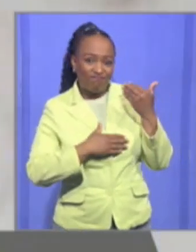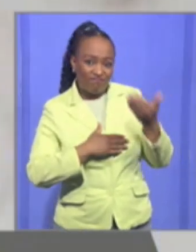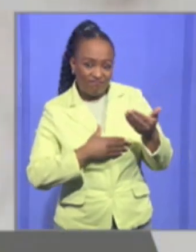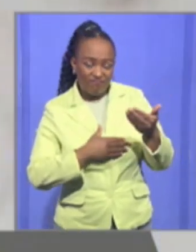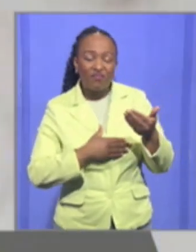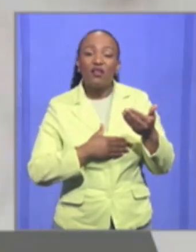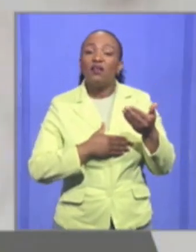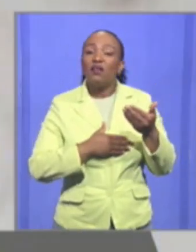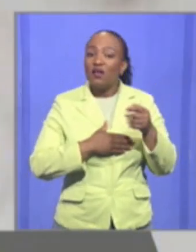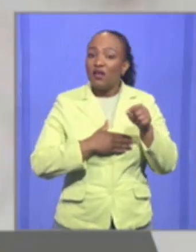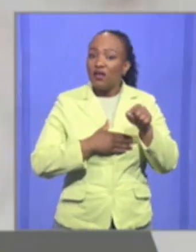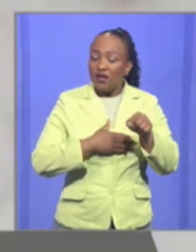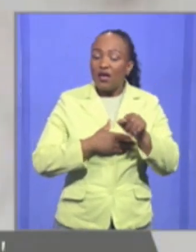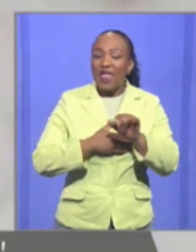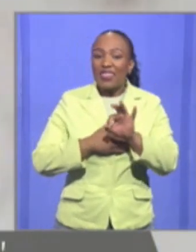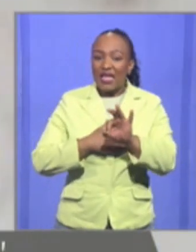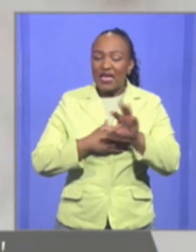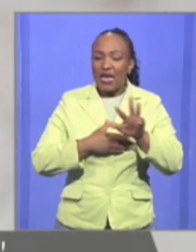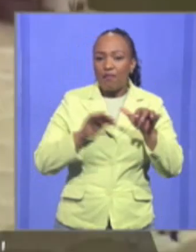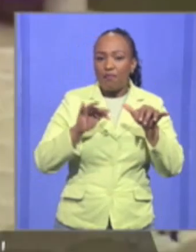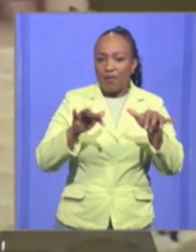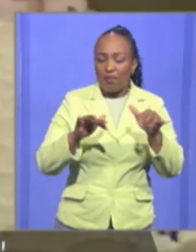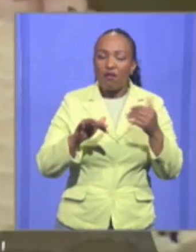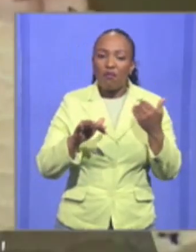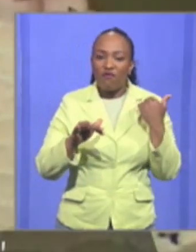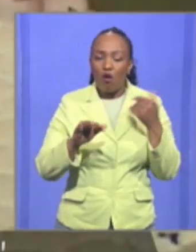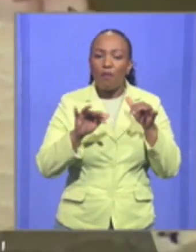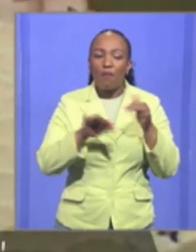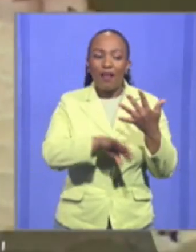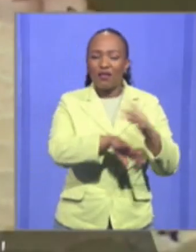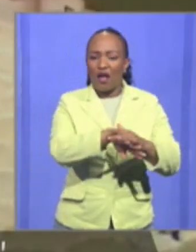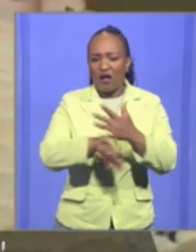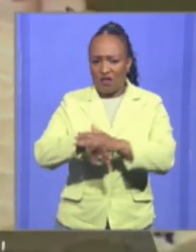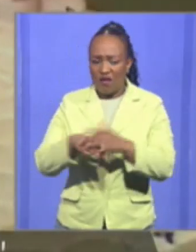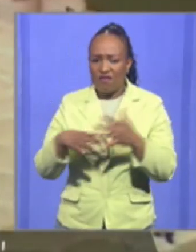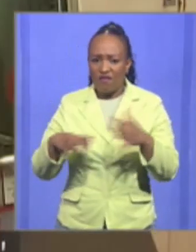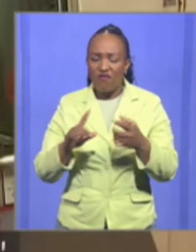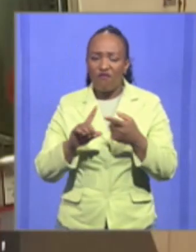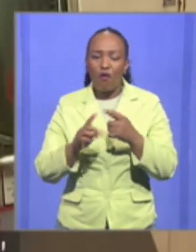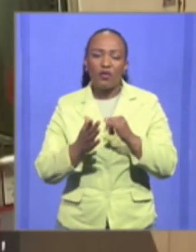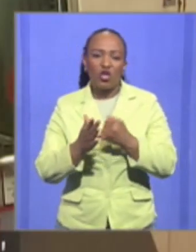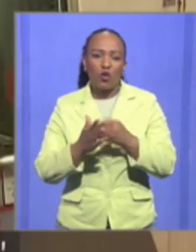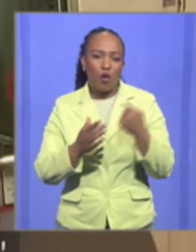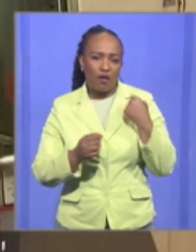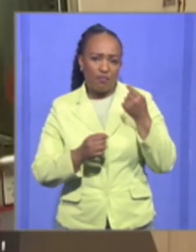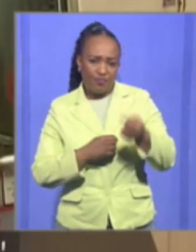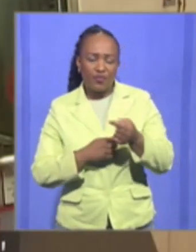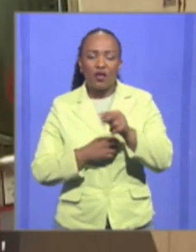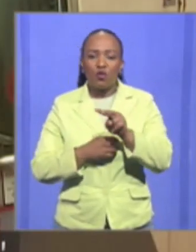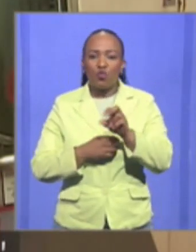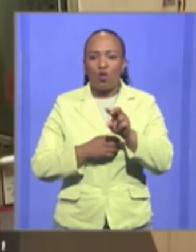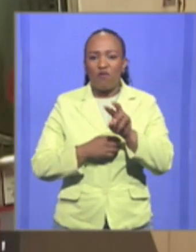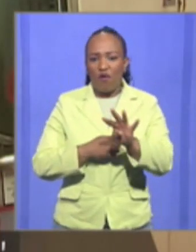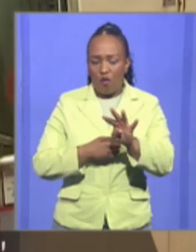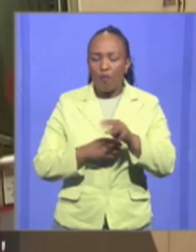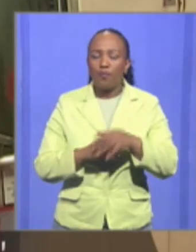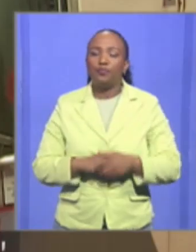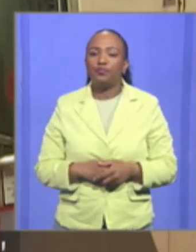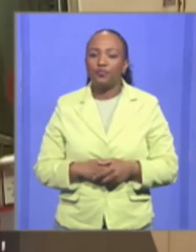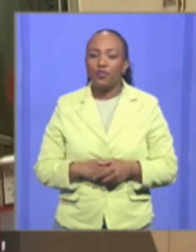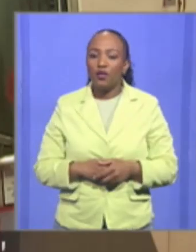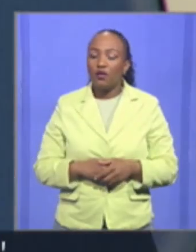swerwego ke mpox le mahu a ka bago 2,000 ka mo Afrika Borwa ge e sa le go tloga ka January 2022. Lekgotla la